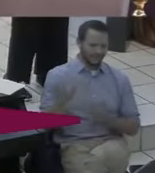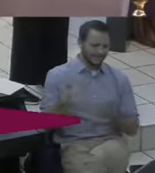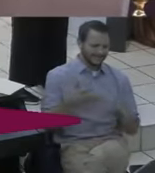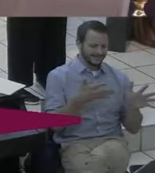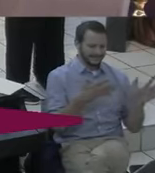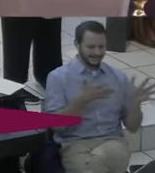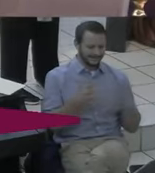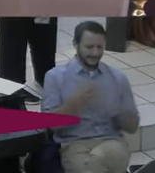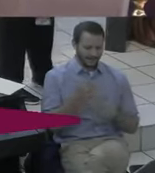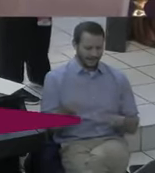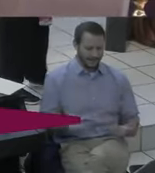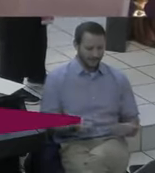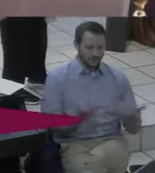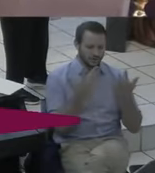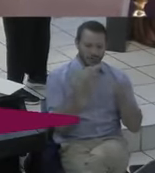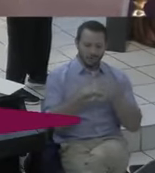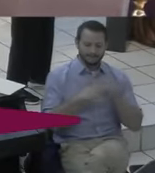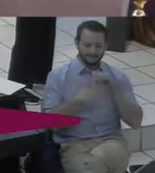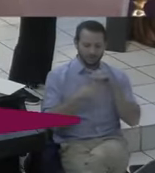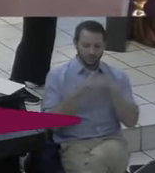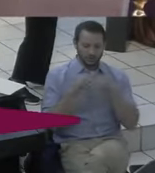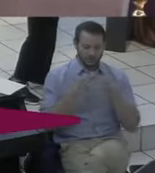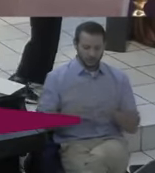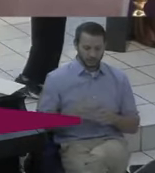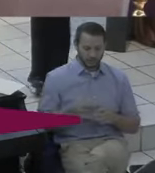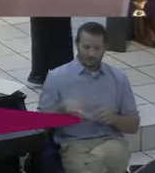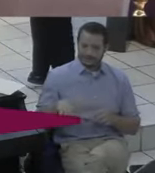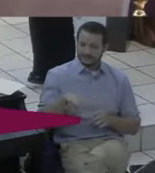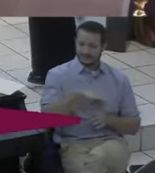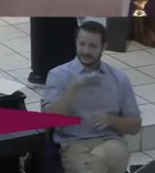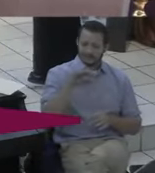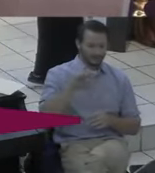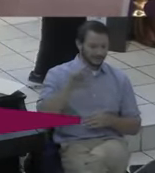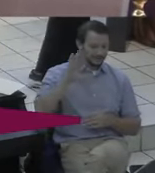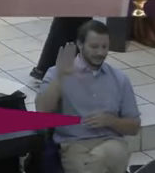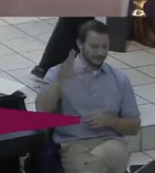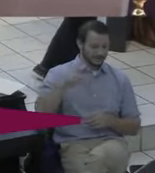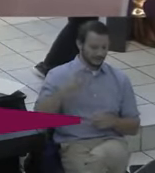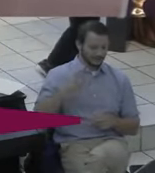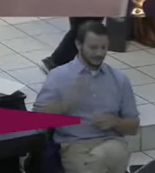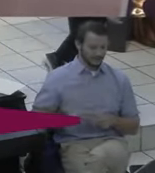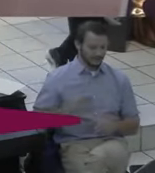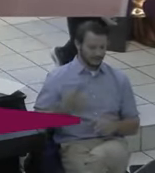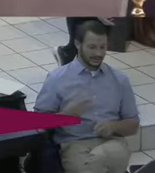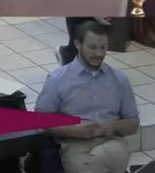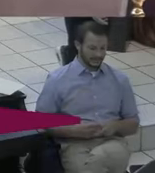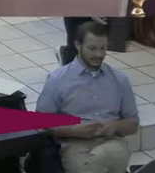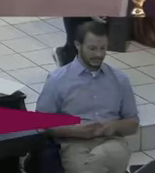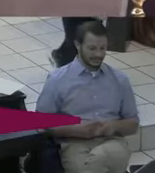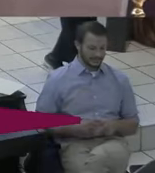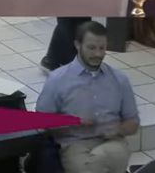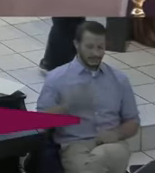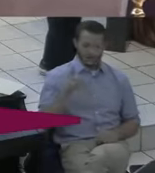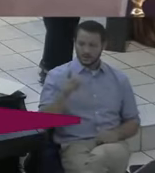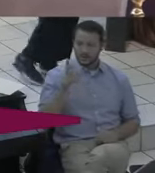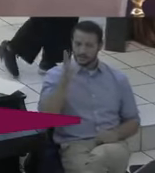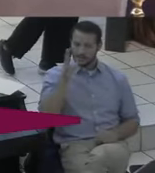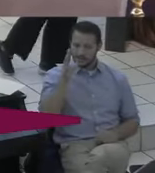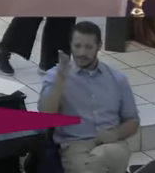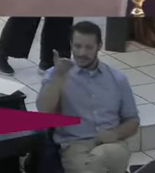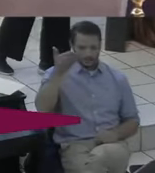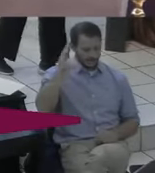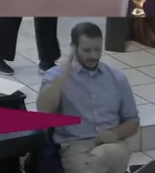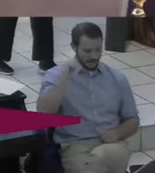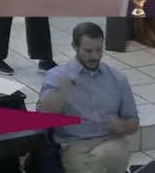You are wind and fire, comforter, Spirit is your name. And you